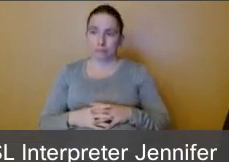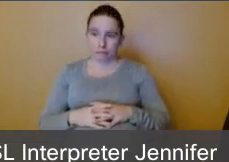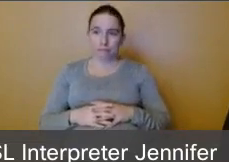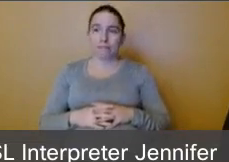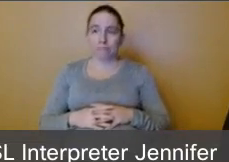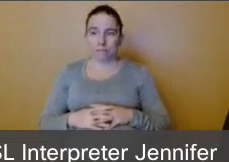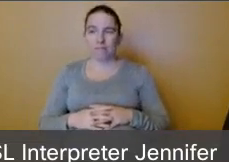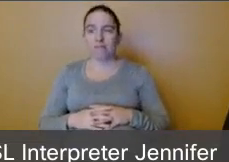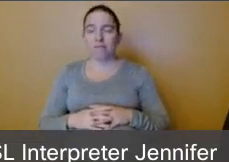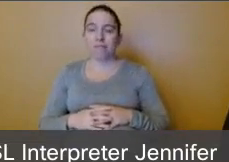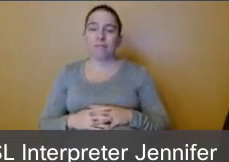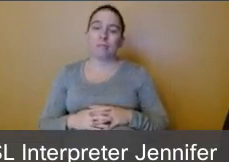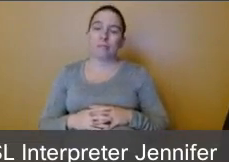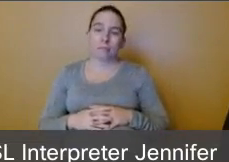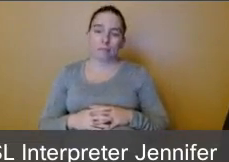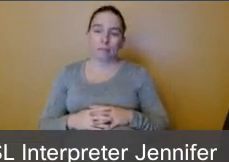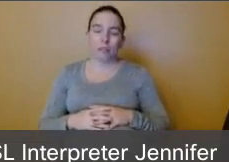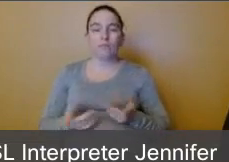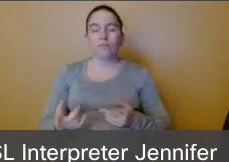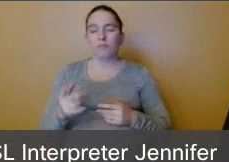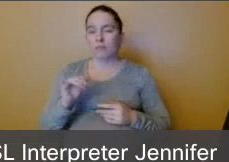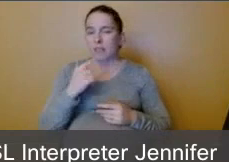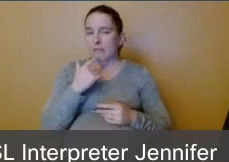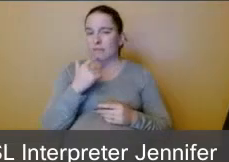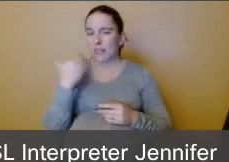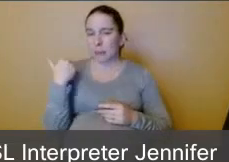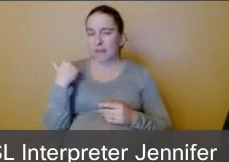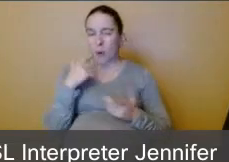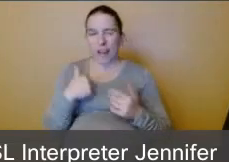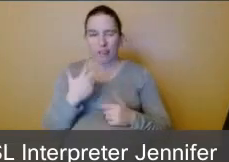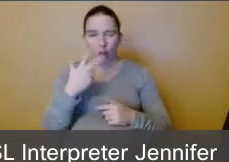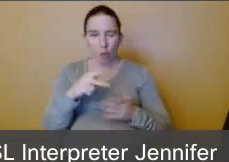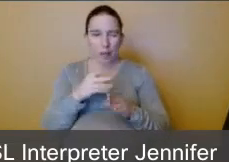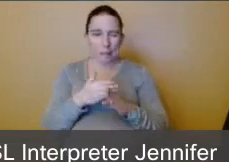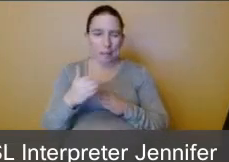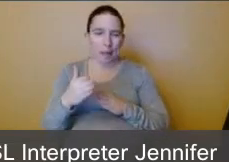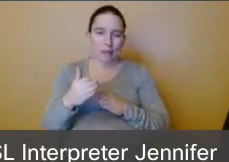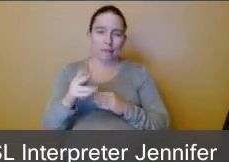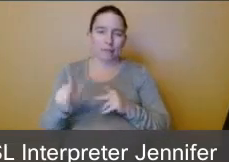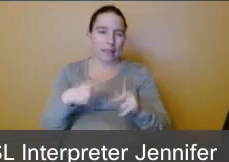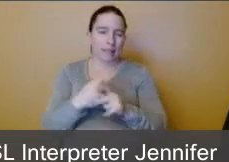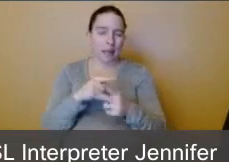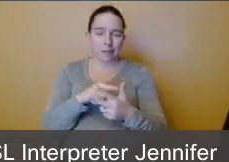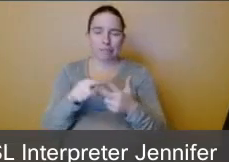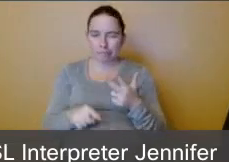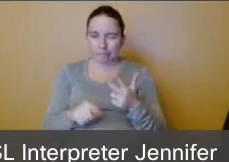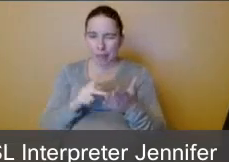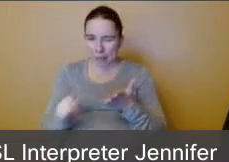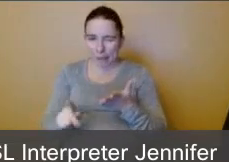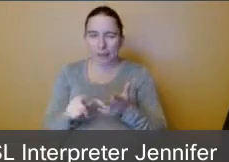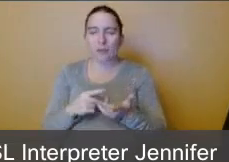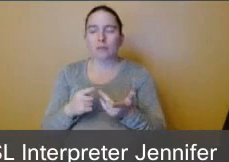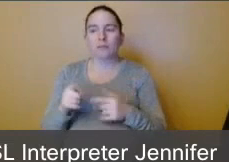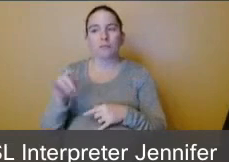Okay, so as as I said earlier, there are really three main types of payments, and I want to kind of delve into. Again, this is meant